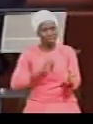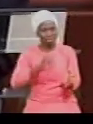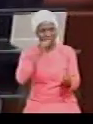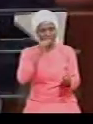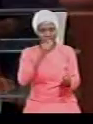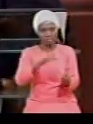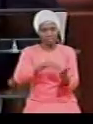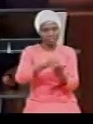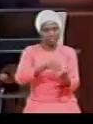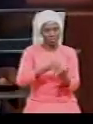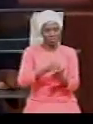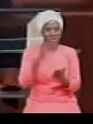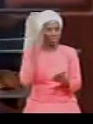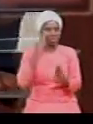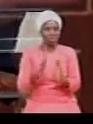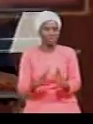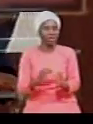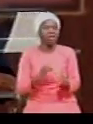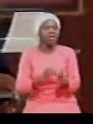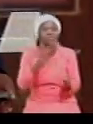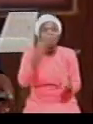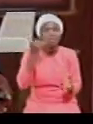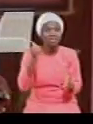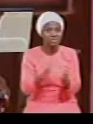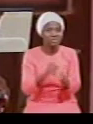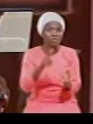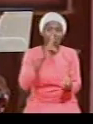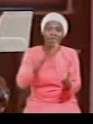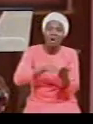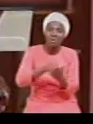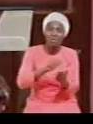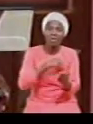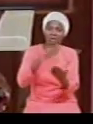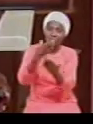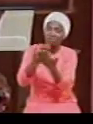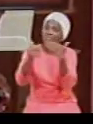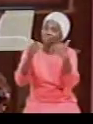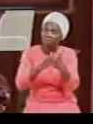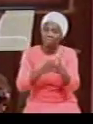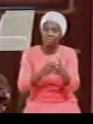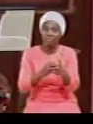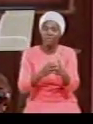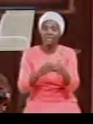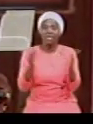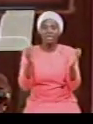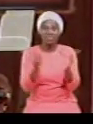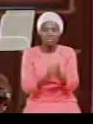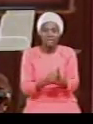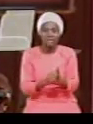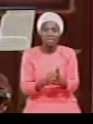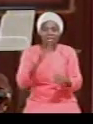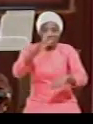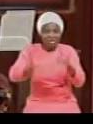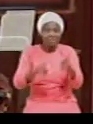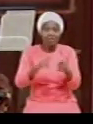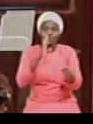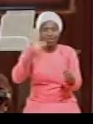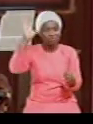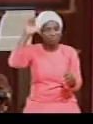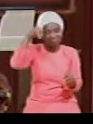weak. It's better to be weak and get to heaven than to be strong-headed